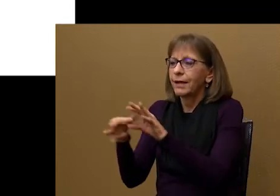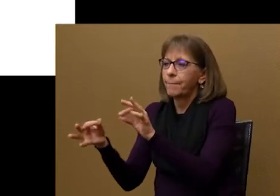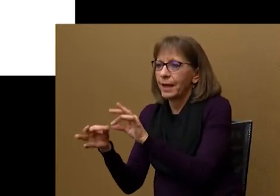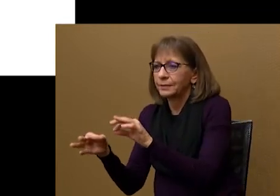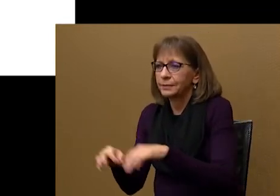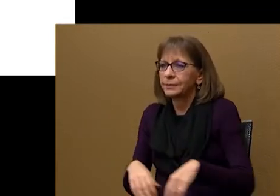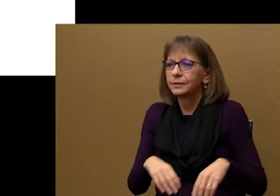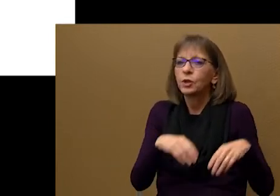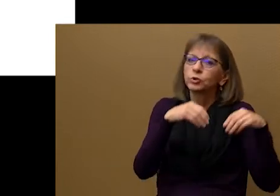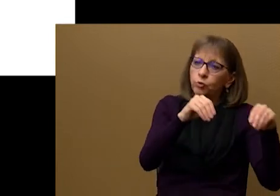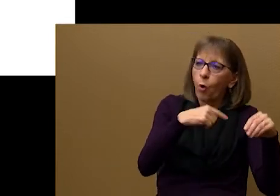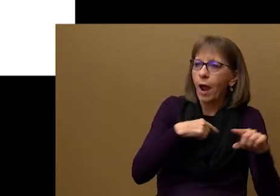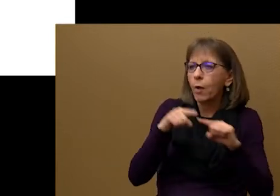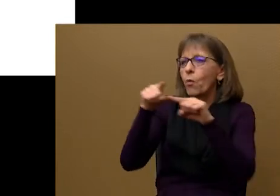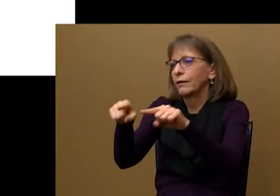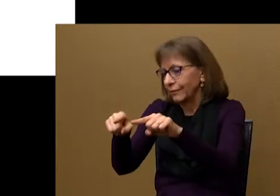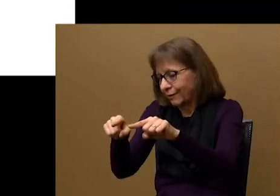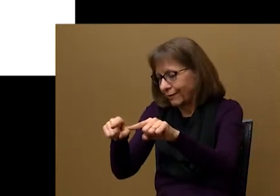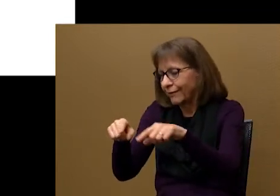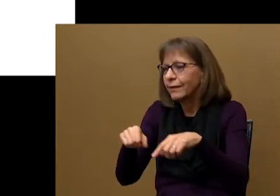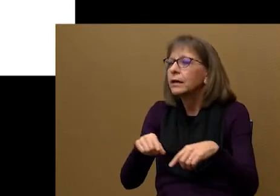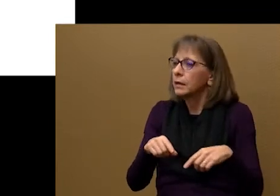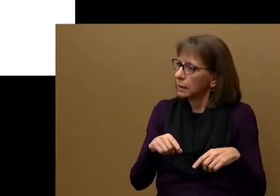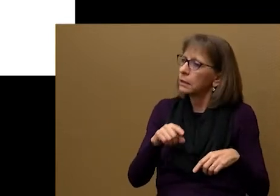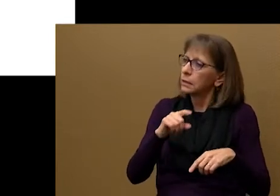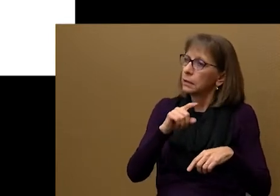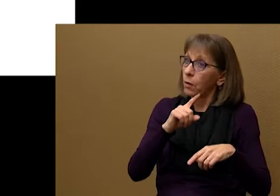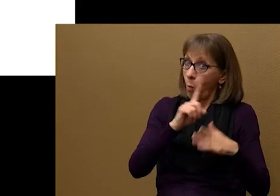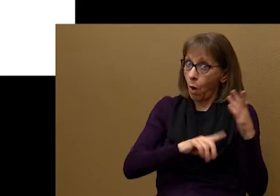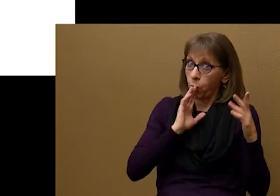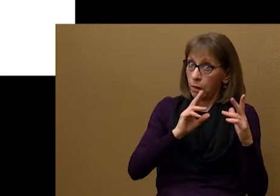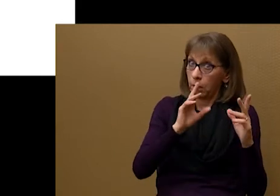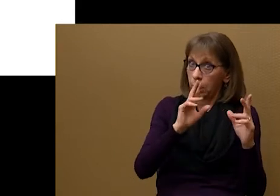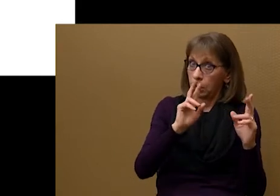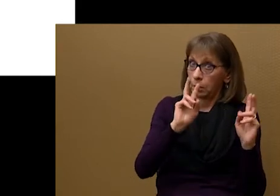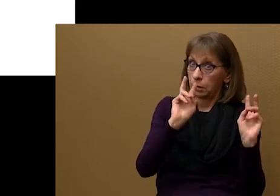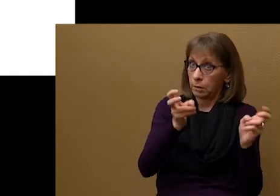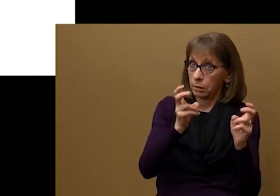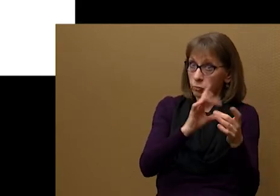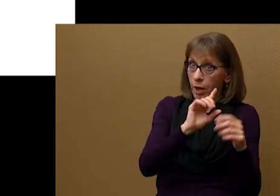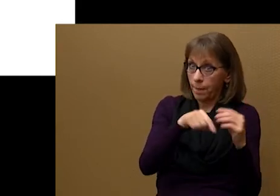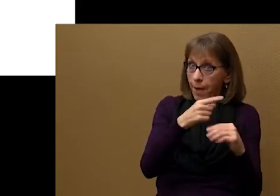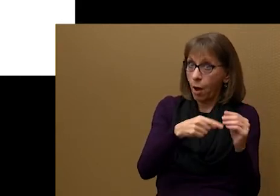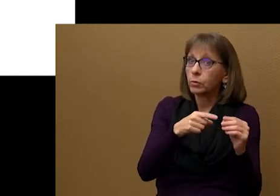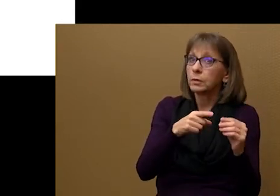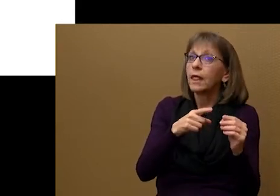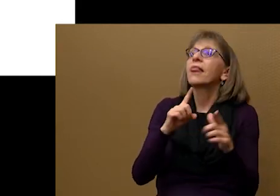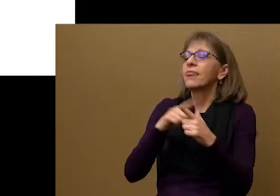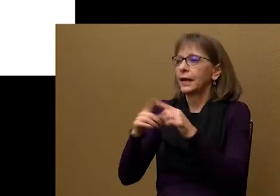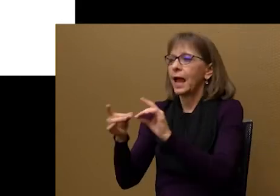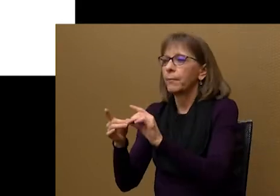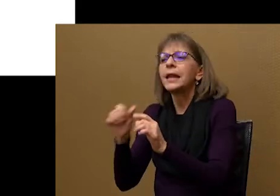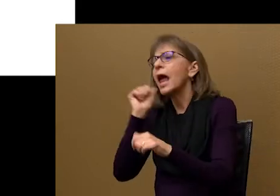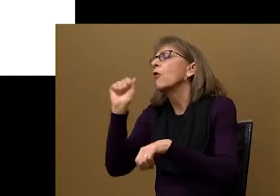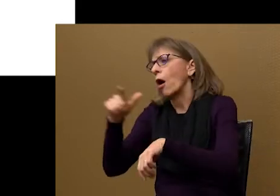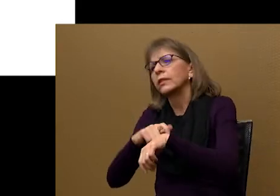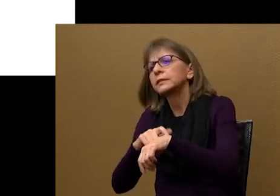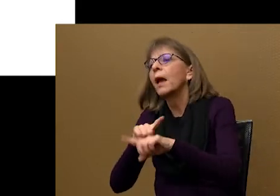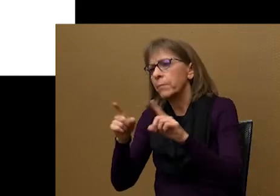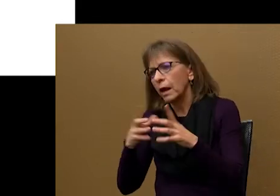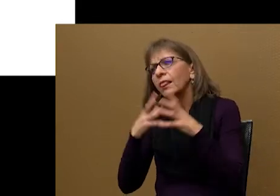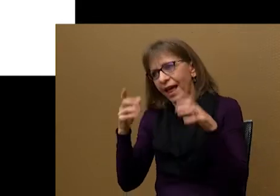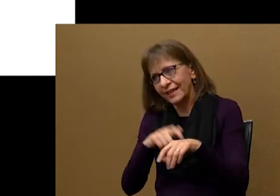topic comment structure. Store I went to, something like that. You set up what you're talking about, then you comment on it. Not all the time, but a